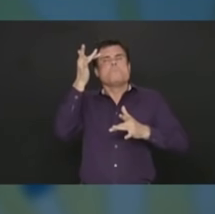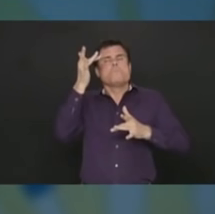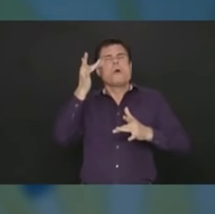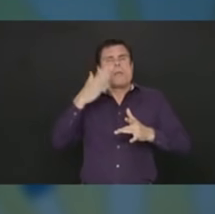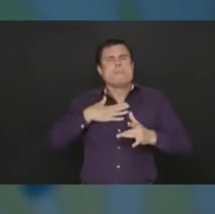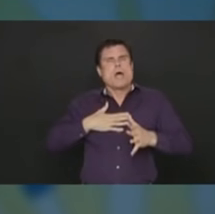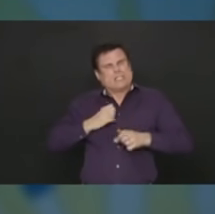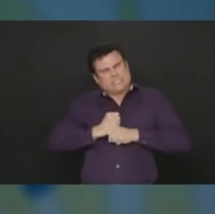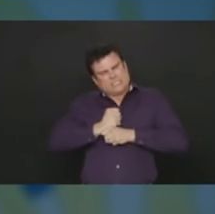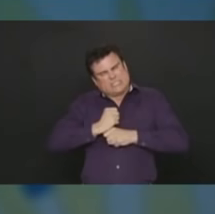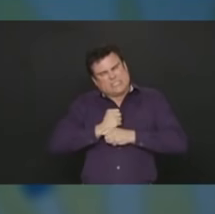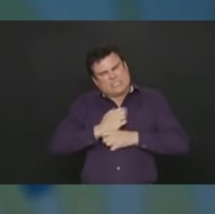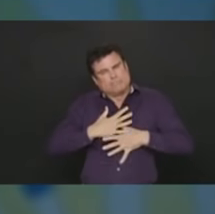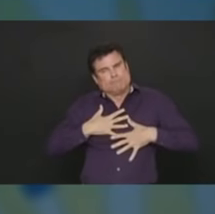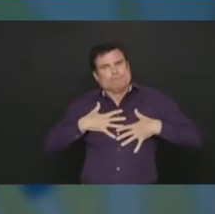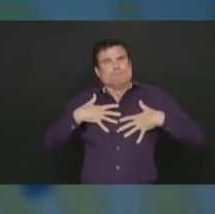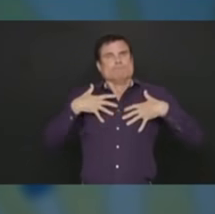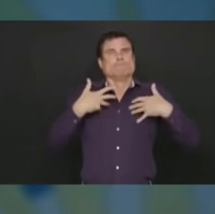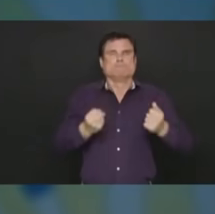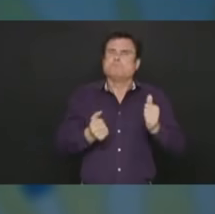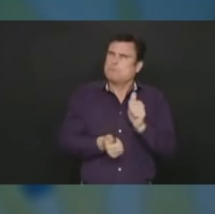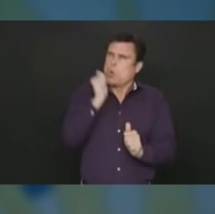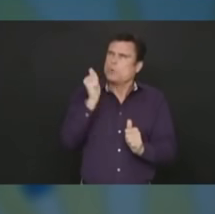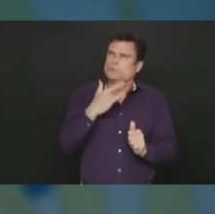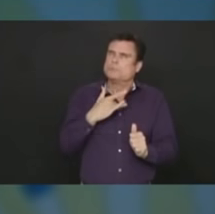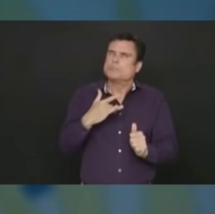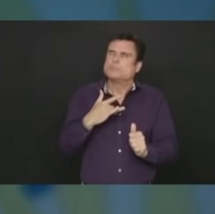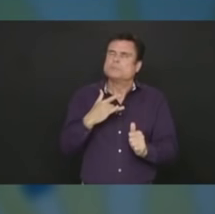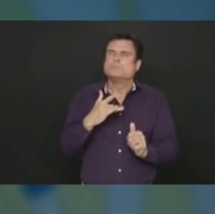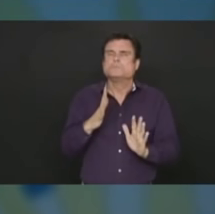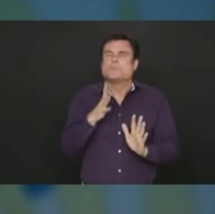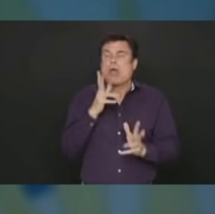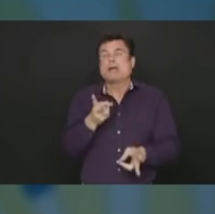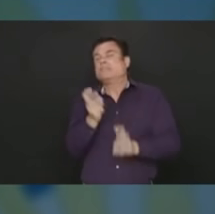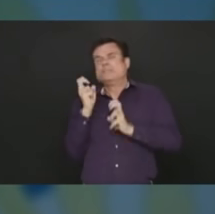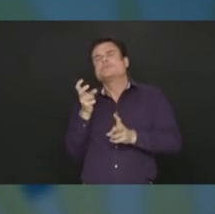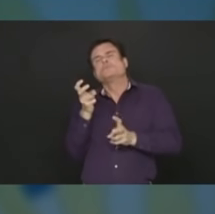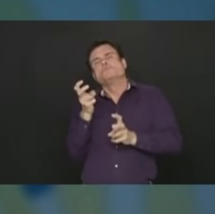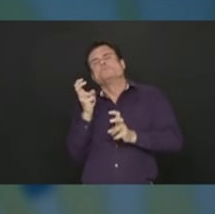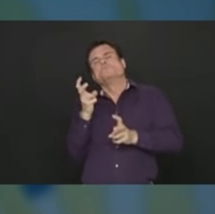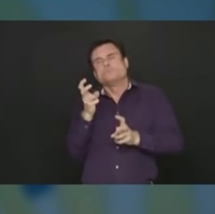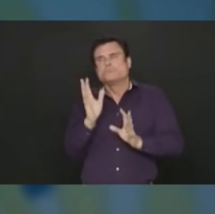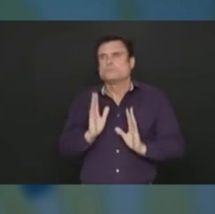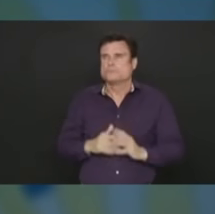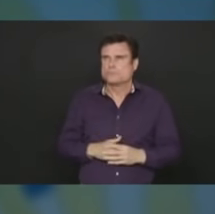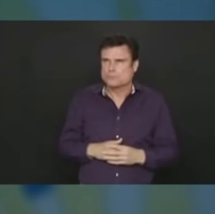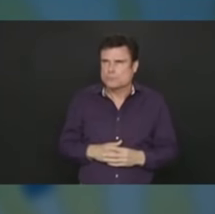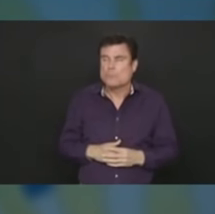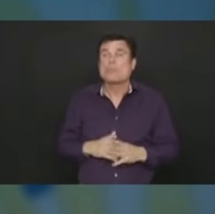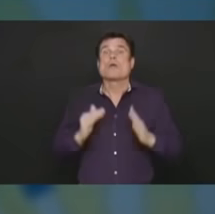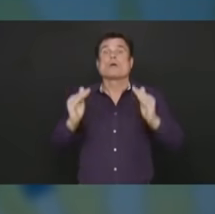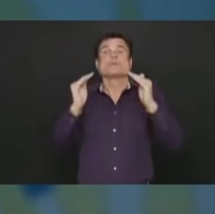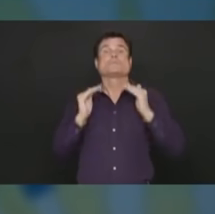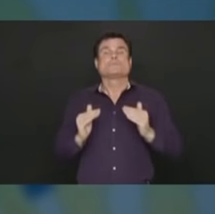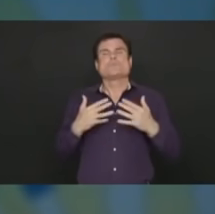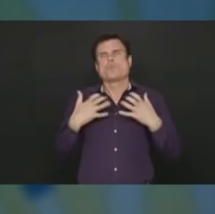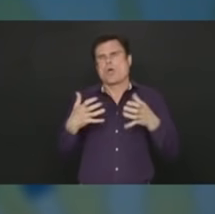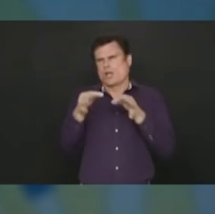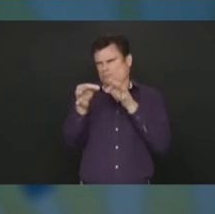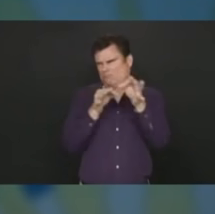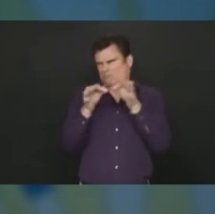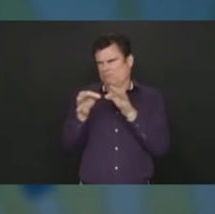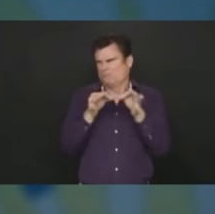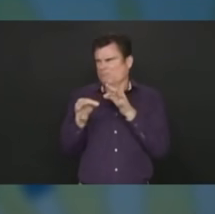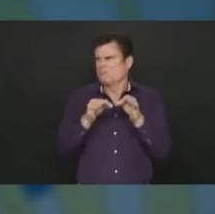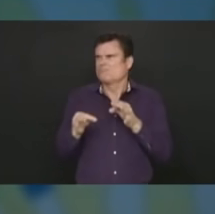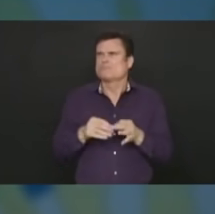make it more likely that they will end up with more severe illness. And this information that I've provided here, and we've got 2 slides that